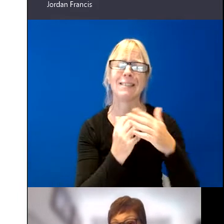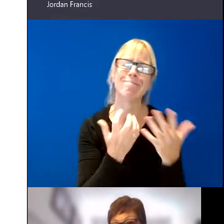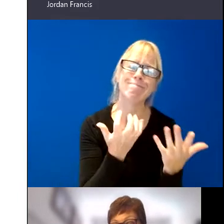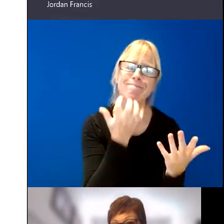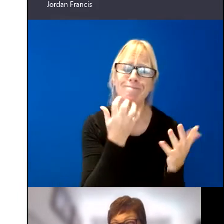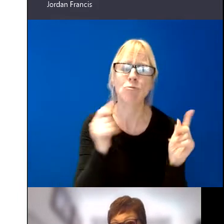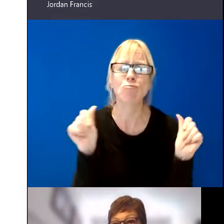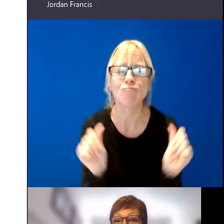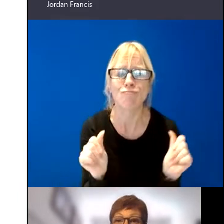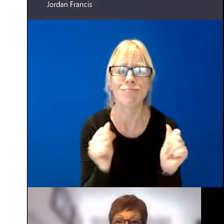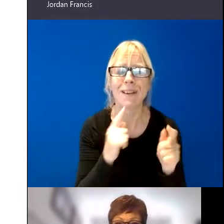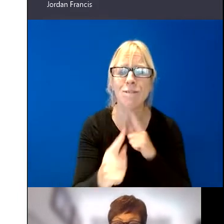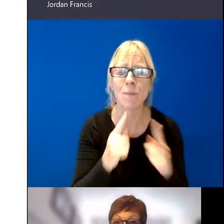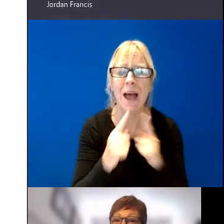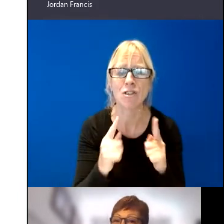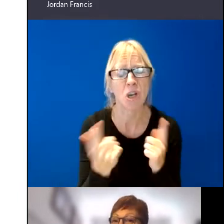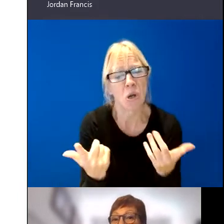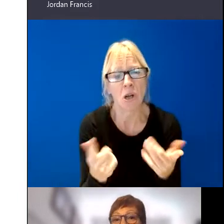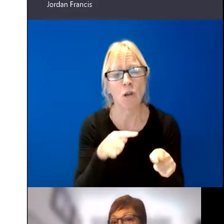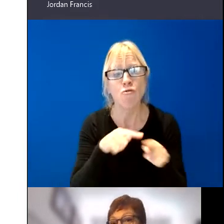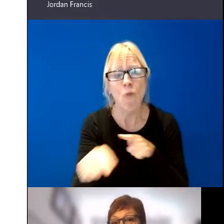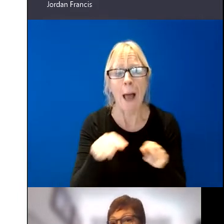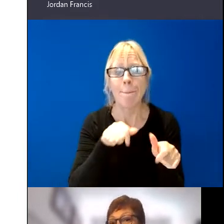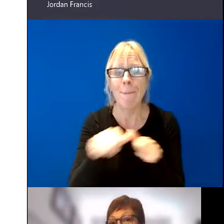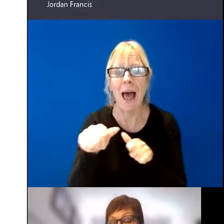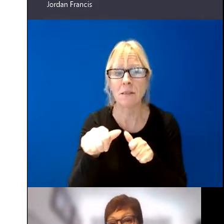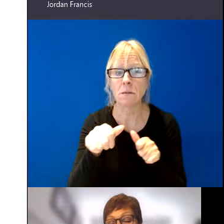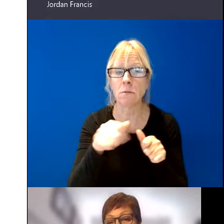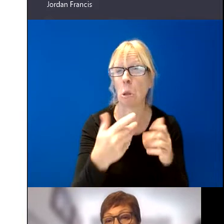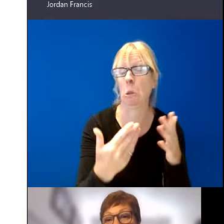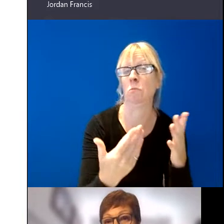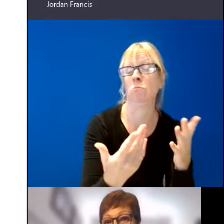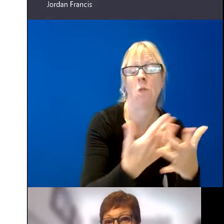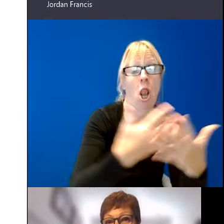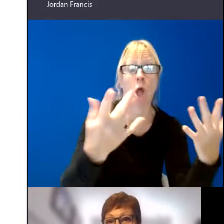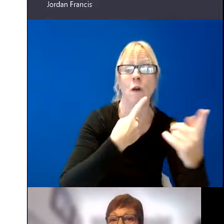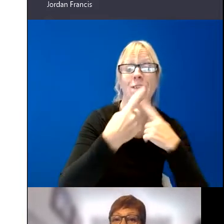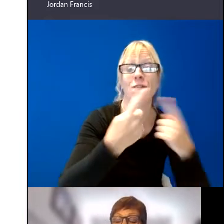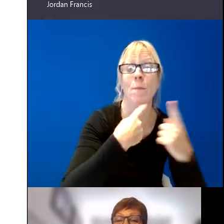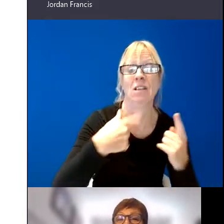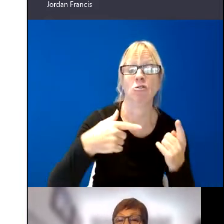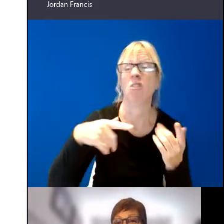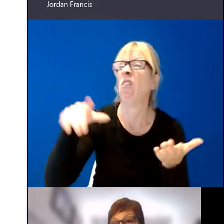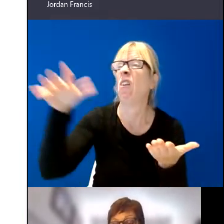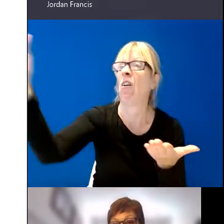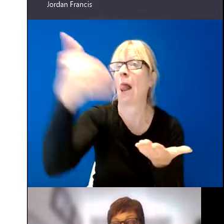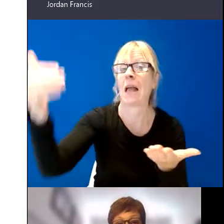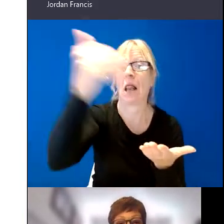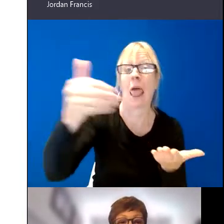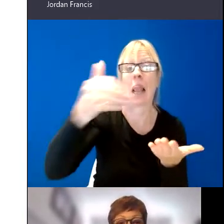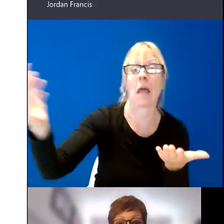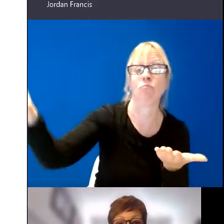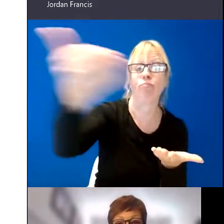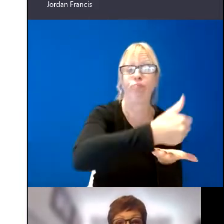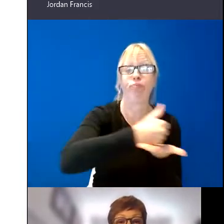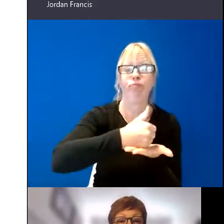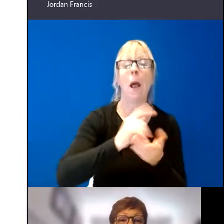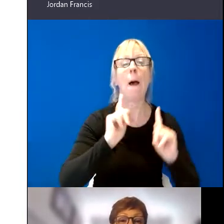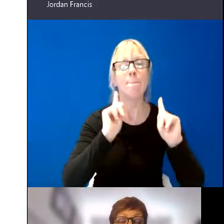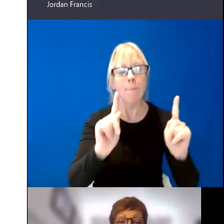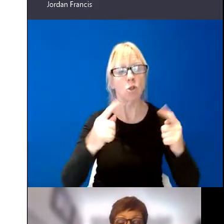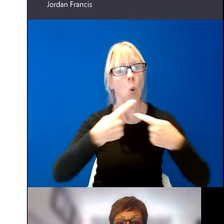bring together the information available in one place. So it's not new information. We haven't gone out and commissioned brand new research. It's a collection of the